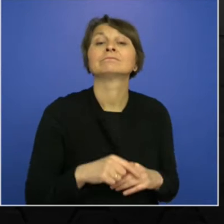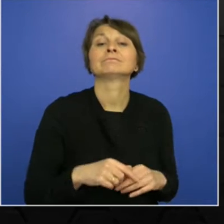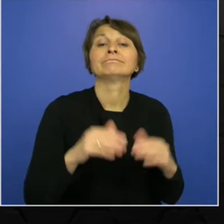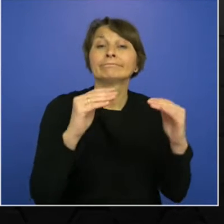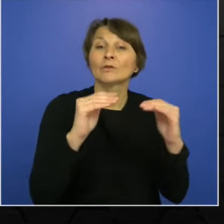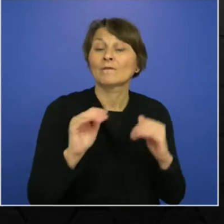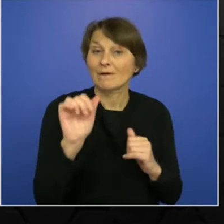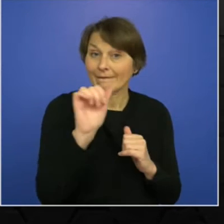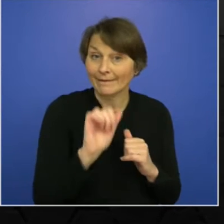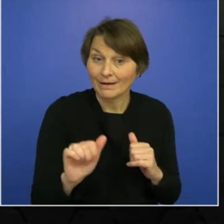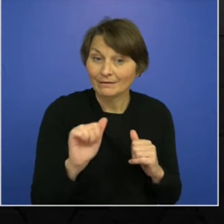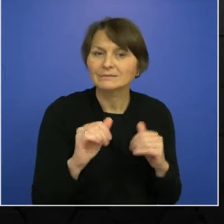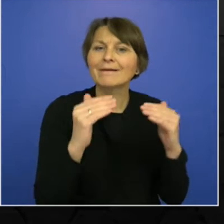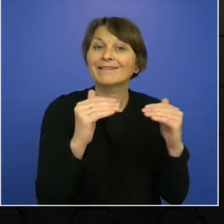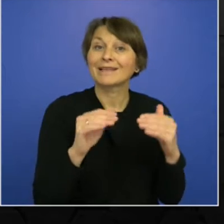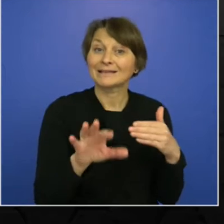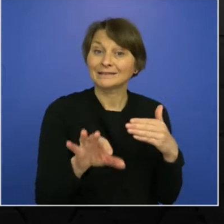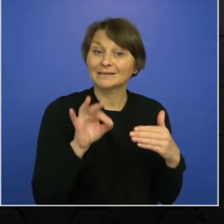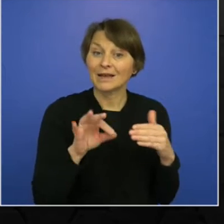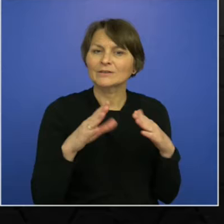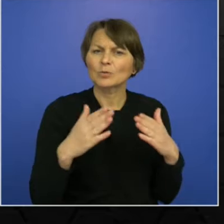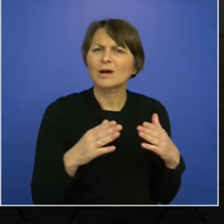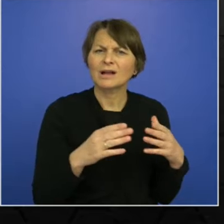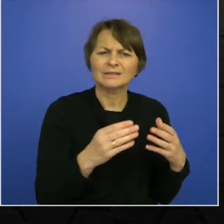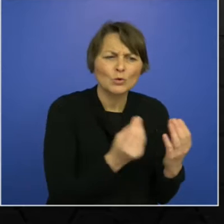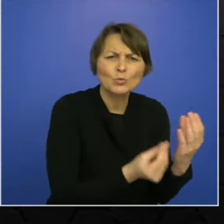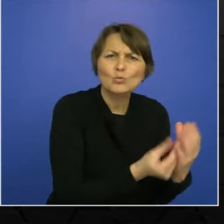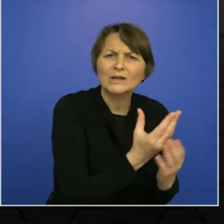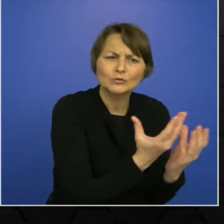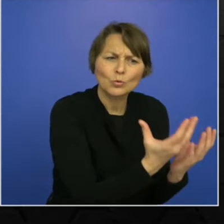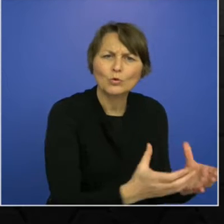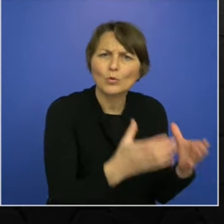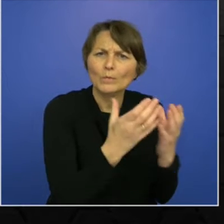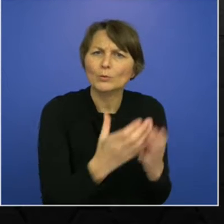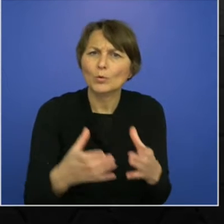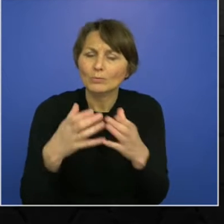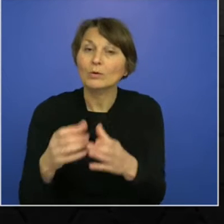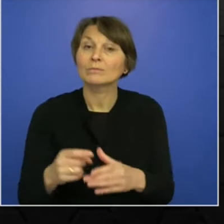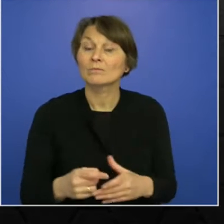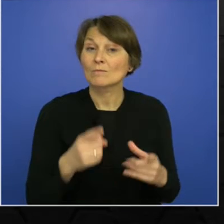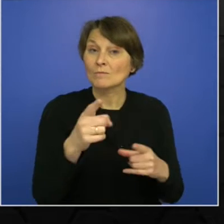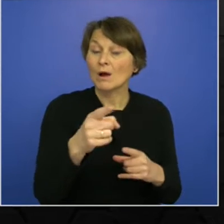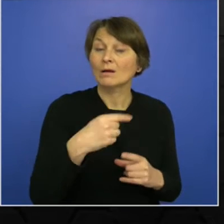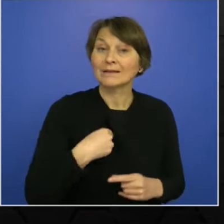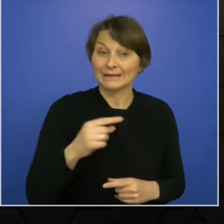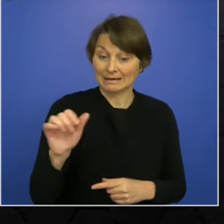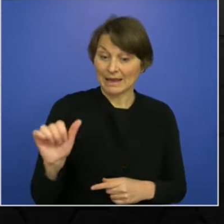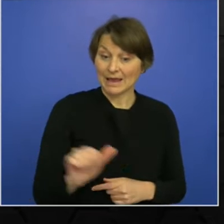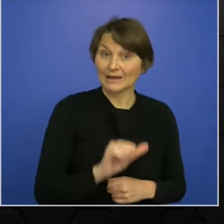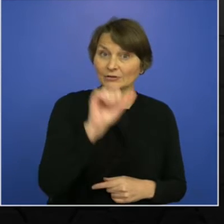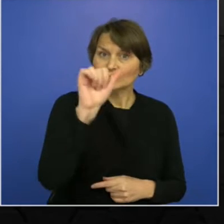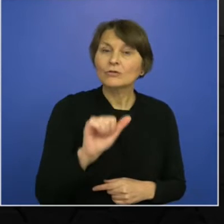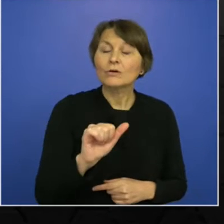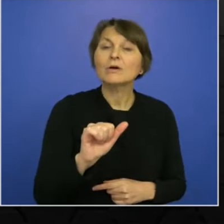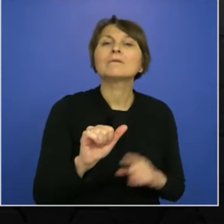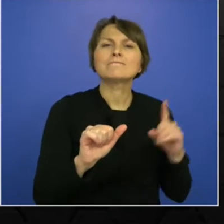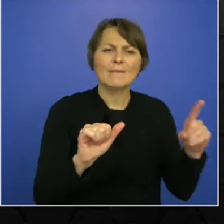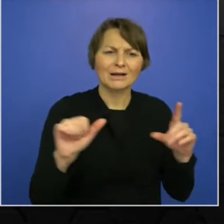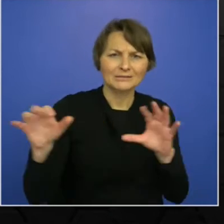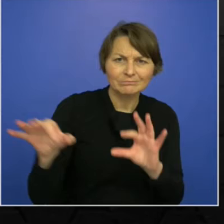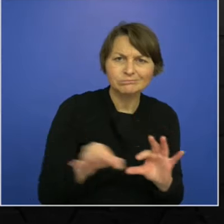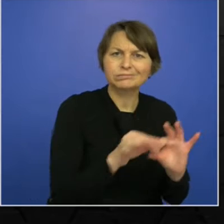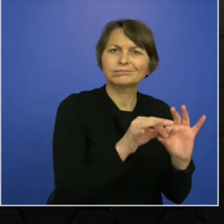you have to select a resource group, because in Azure, every time you create a resource, this resource has to belong in a resource